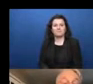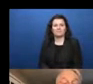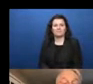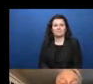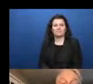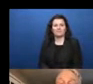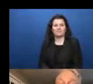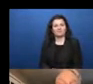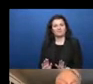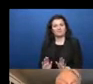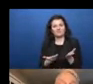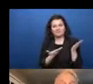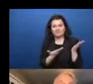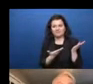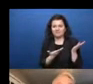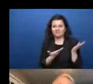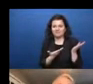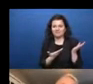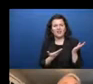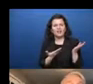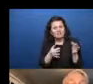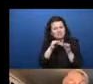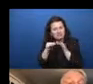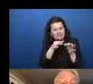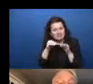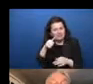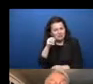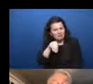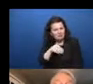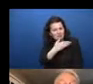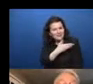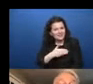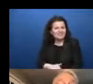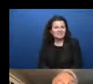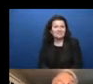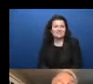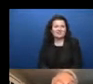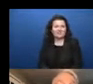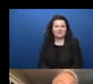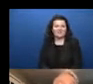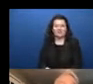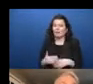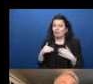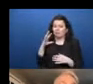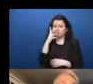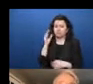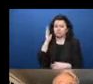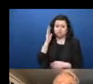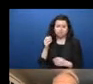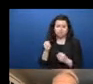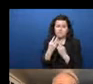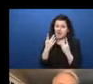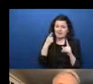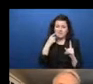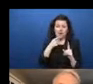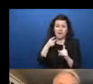Here we go. So tell us about that, Jim. Yeah, it was a really great session. There was a lot of great points. But some of